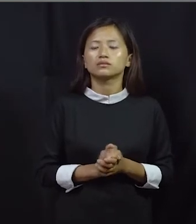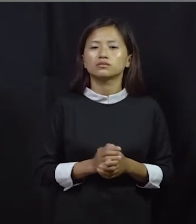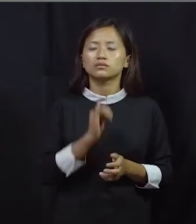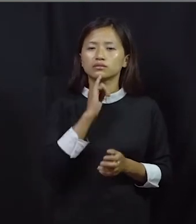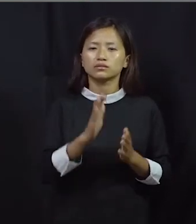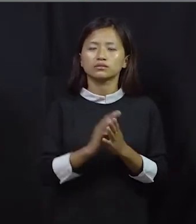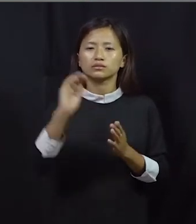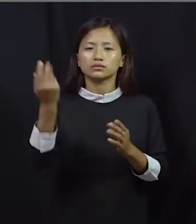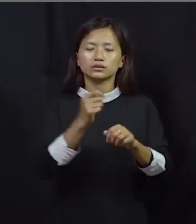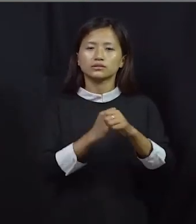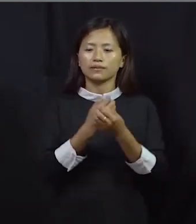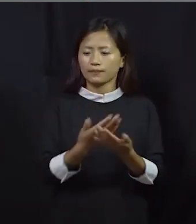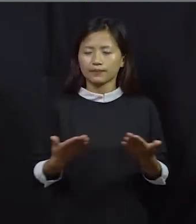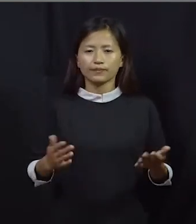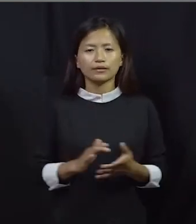is something,